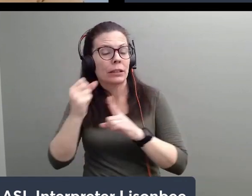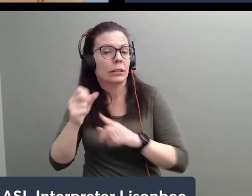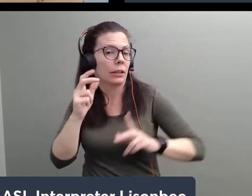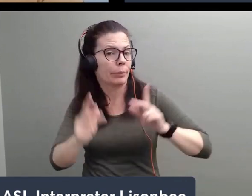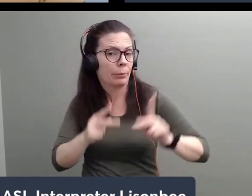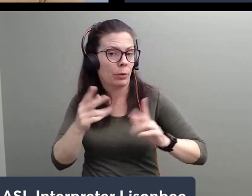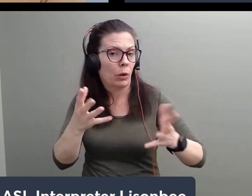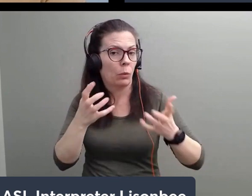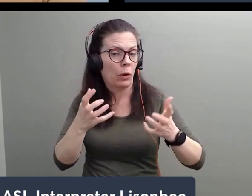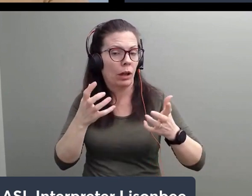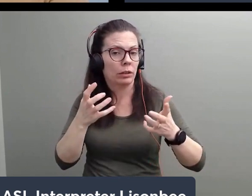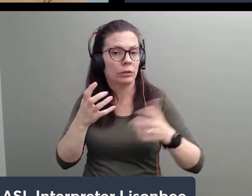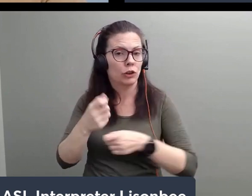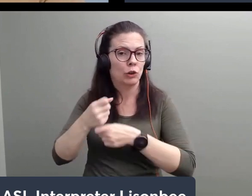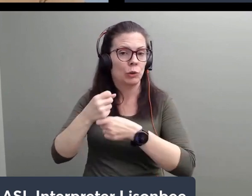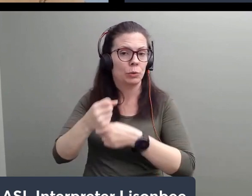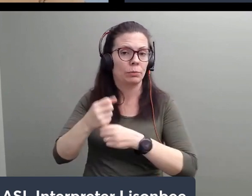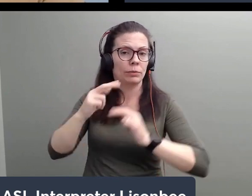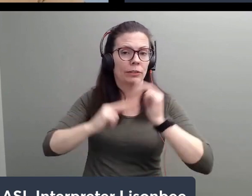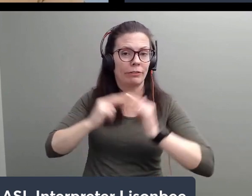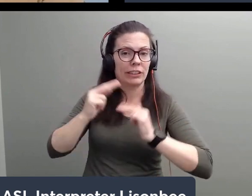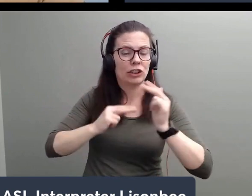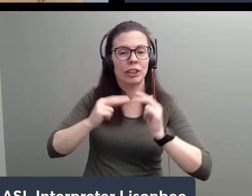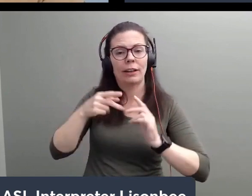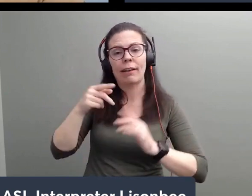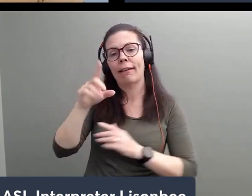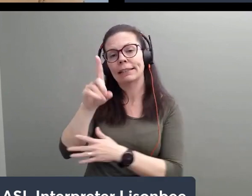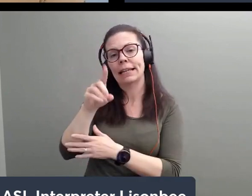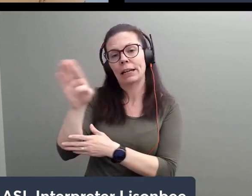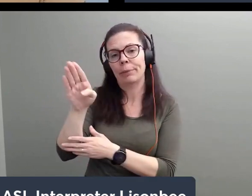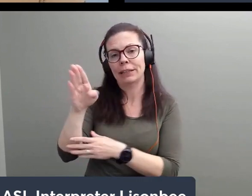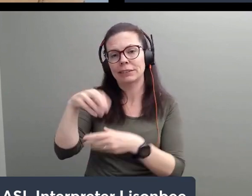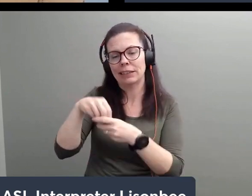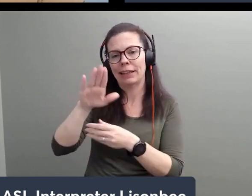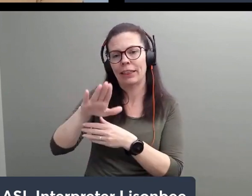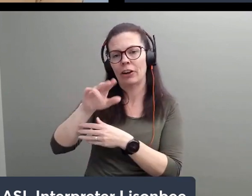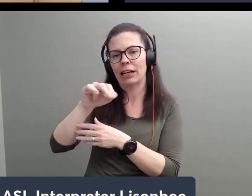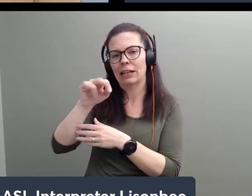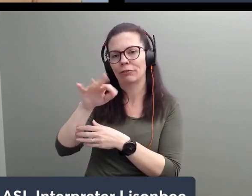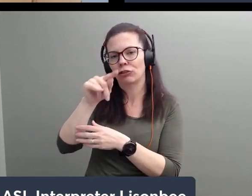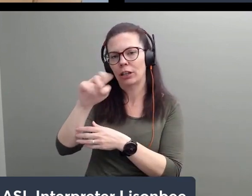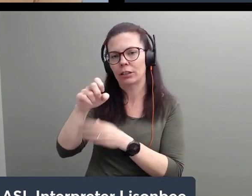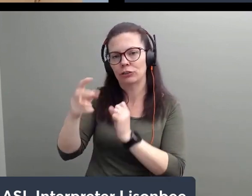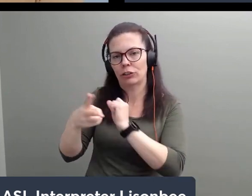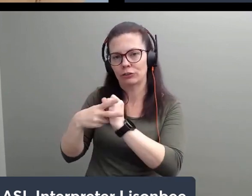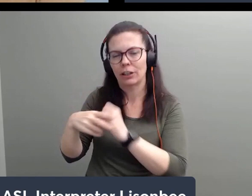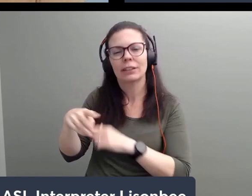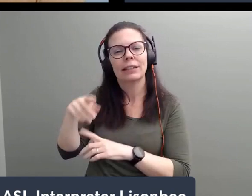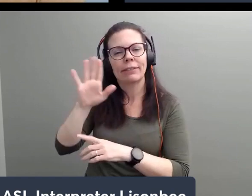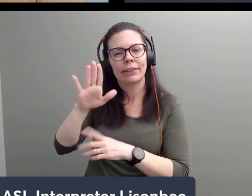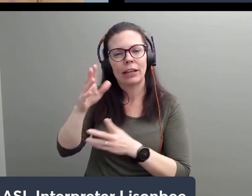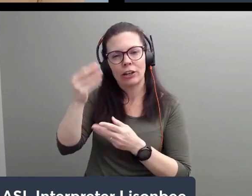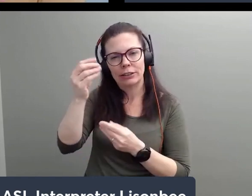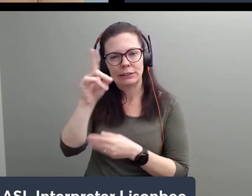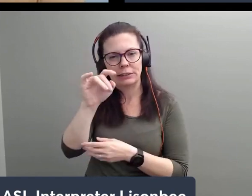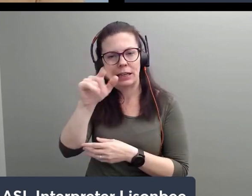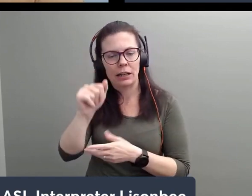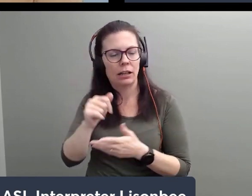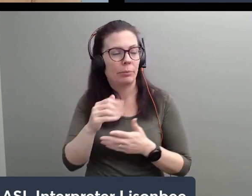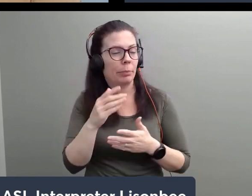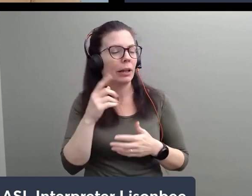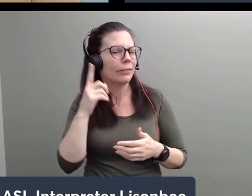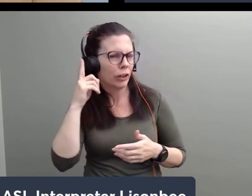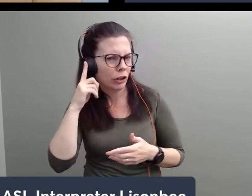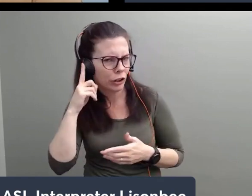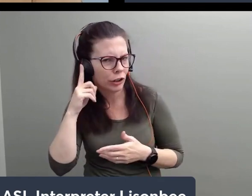to provision a database, as part of their infrastructure that's going to store their production data. I've heard some people say, I'm scared to create